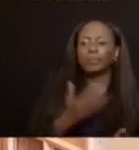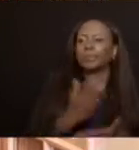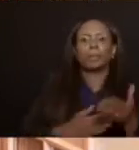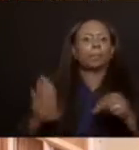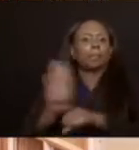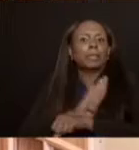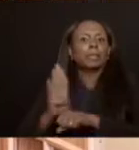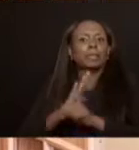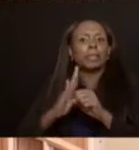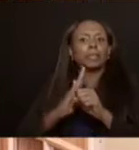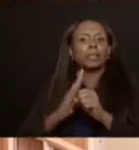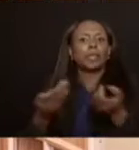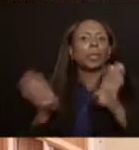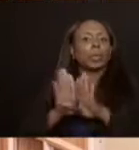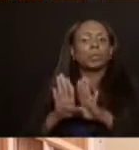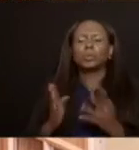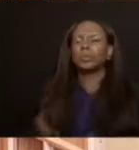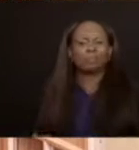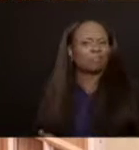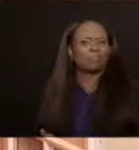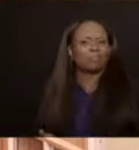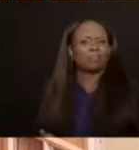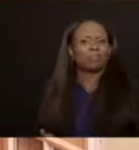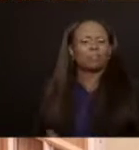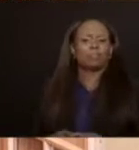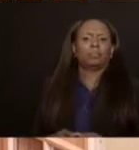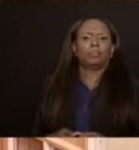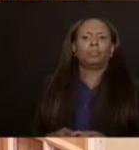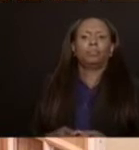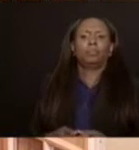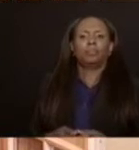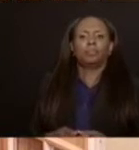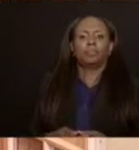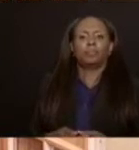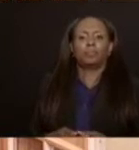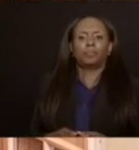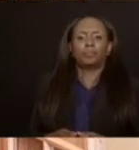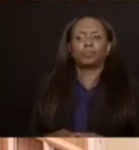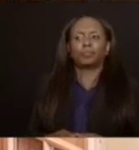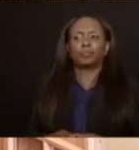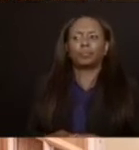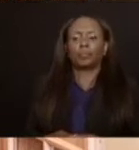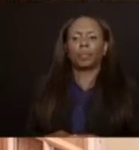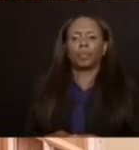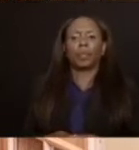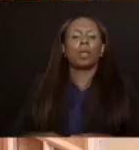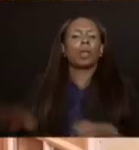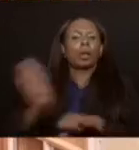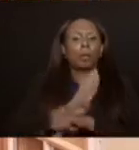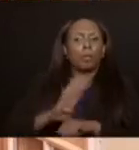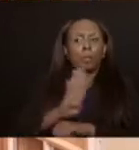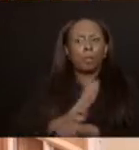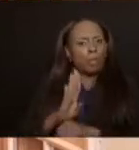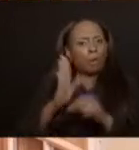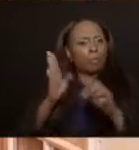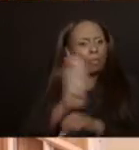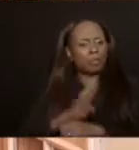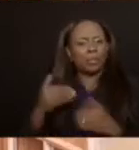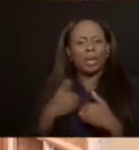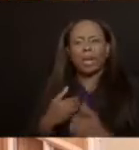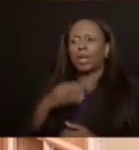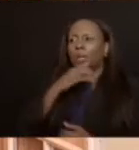some instances. And therefore, what I'm asking for, look, you know, Barbados got an old time saying called "one below is kill old cow,"